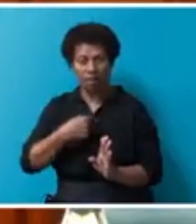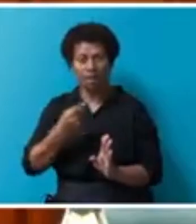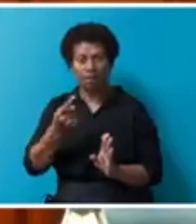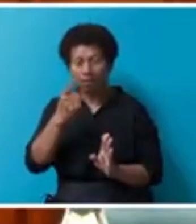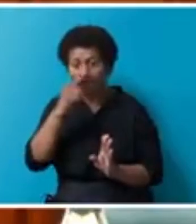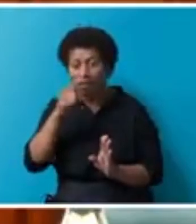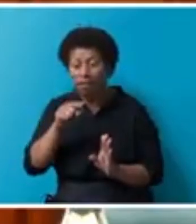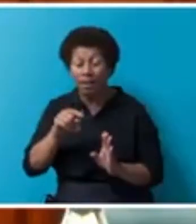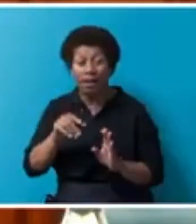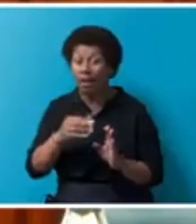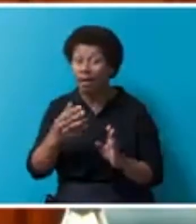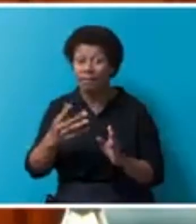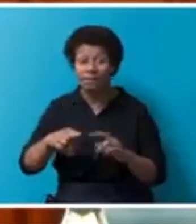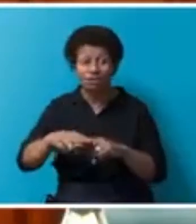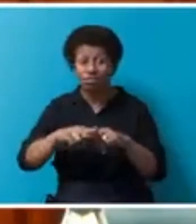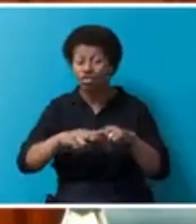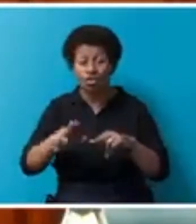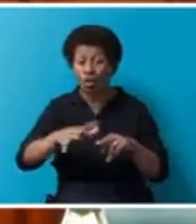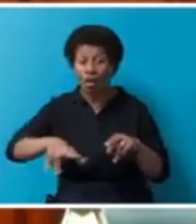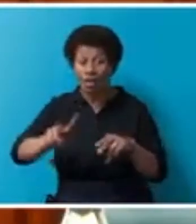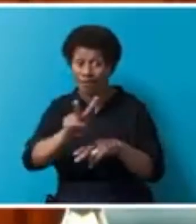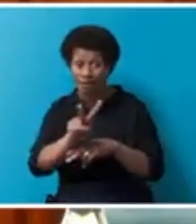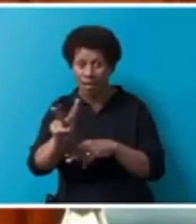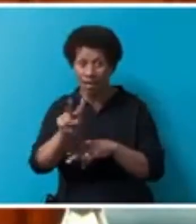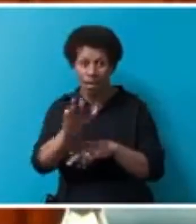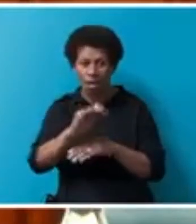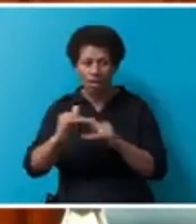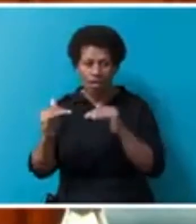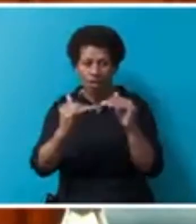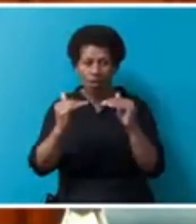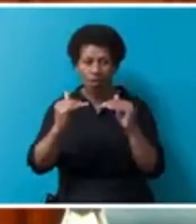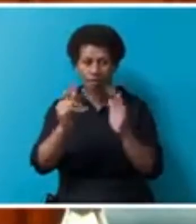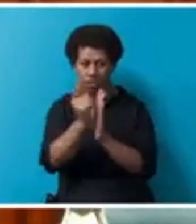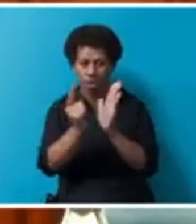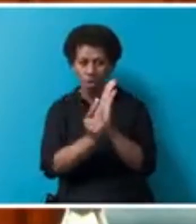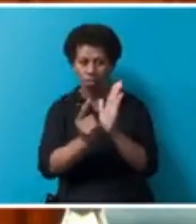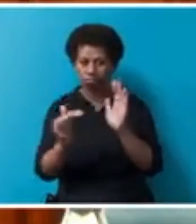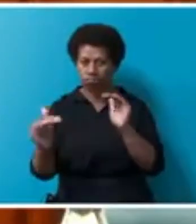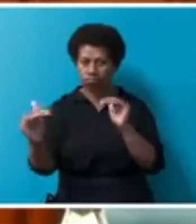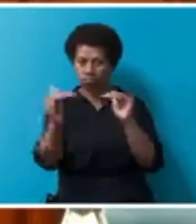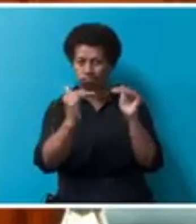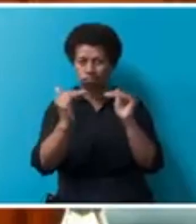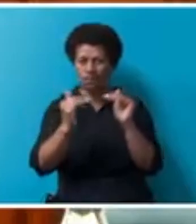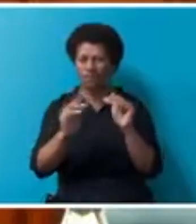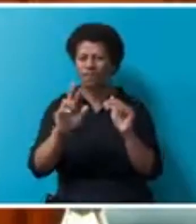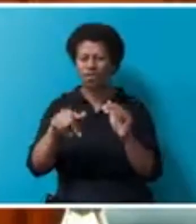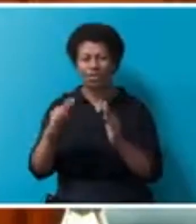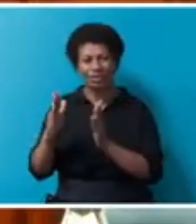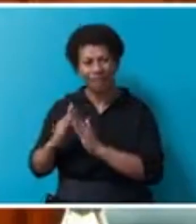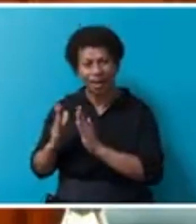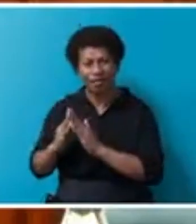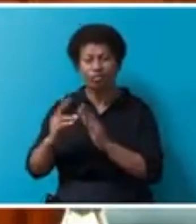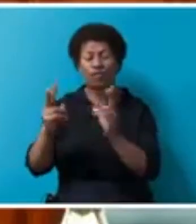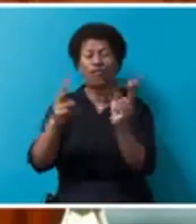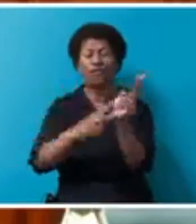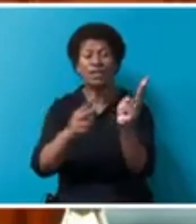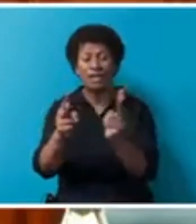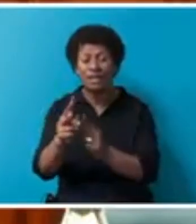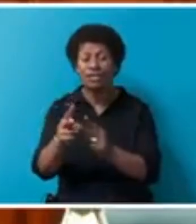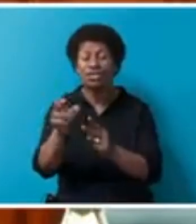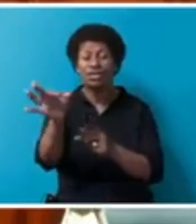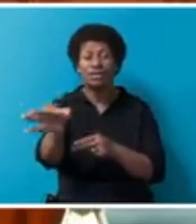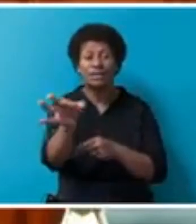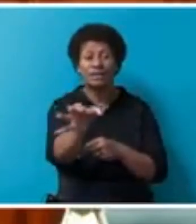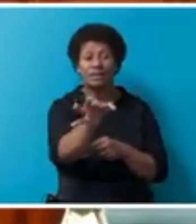the foundation value that all Fijians are equal before the law. From urban centers to the most remote villages and communities,